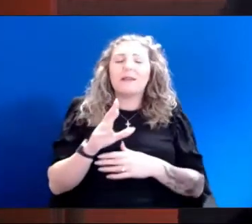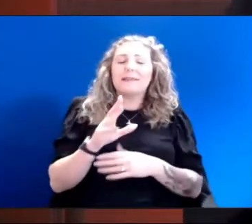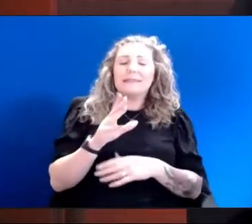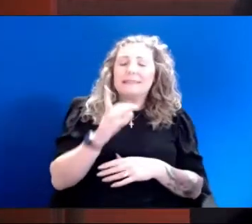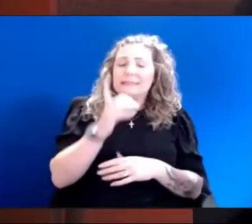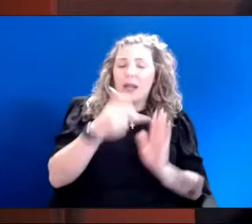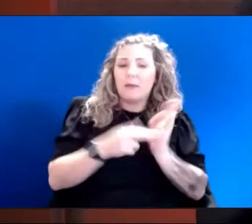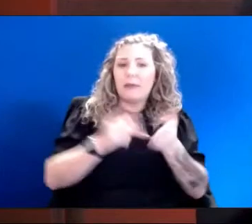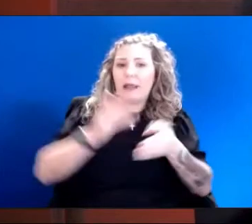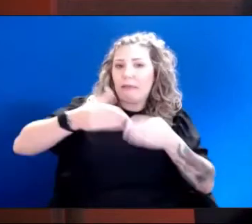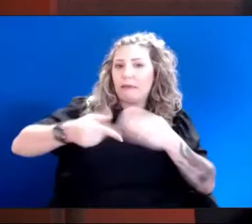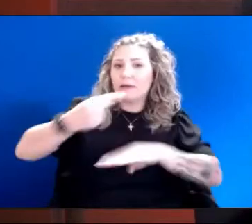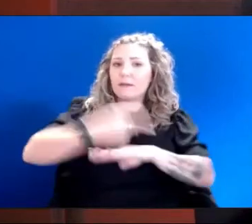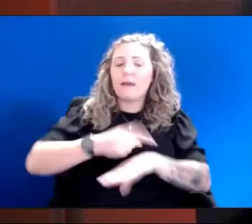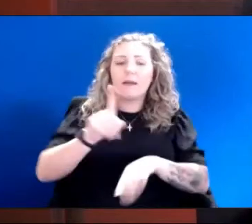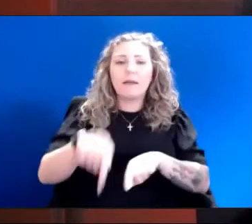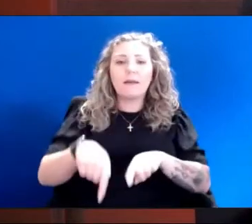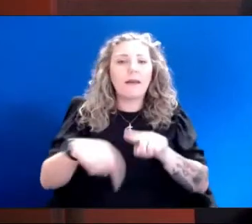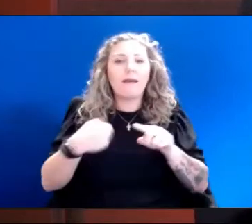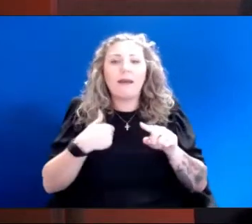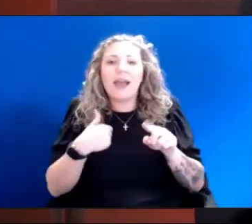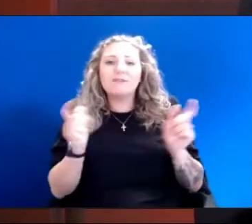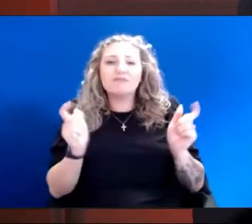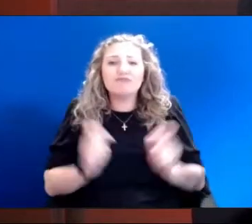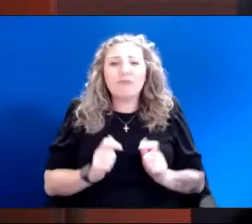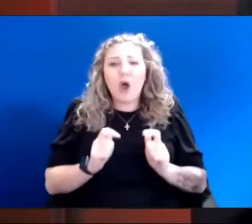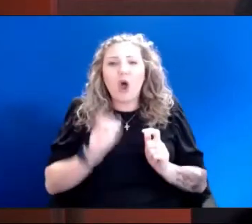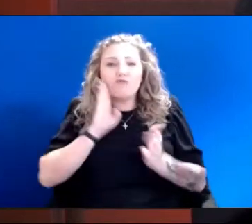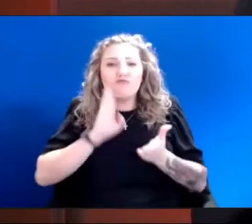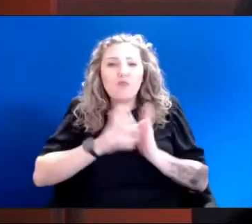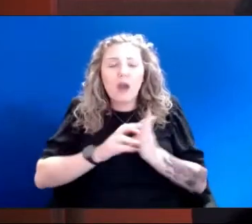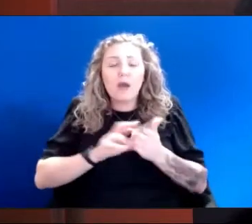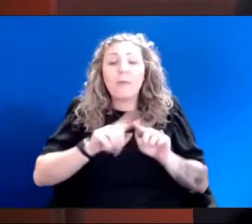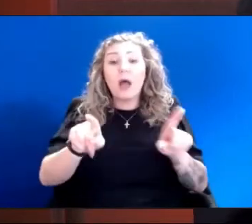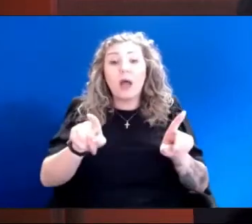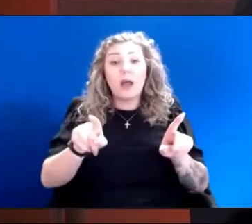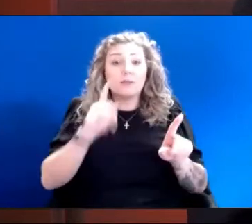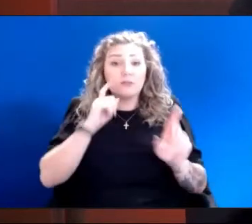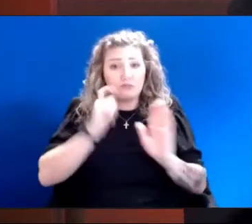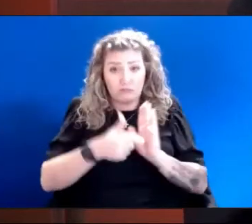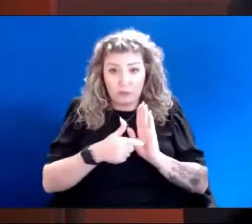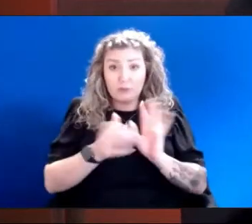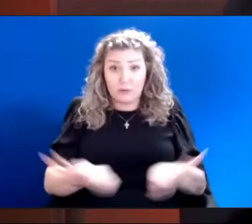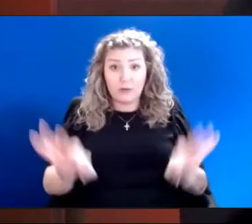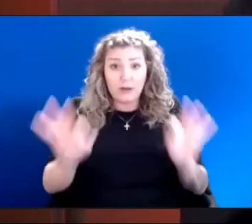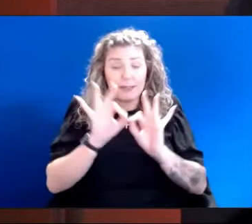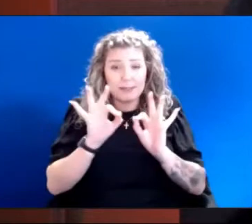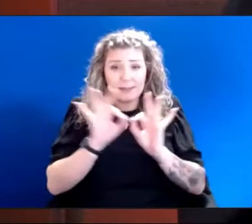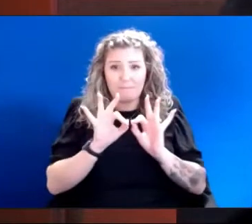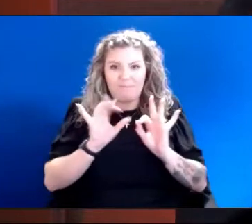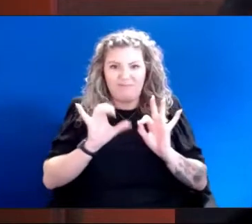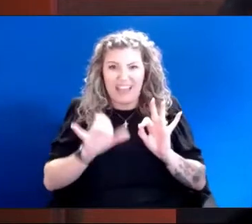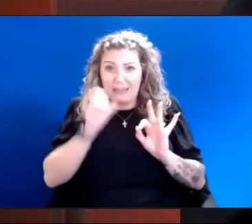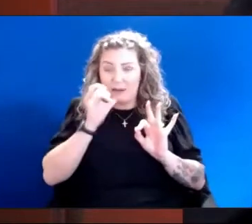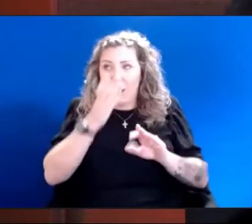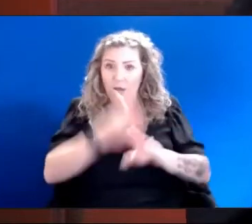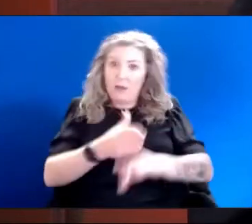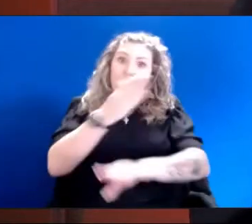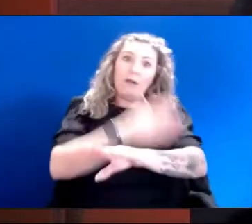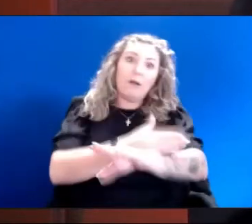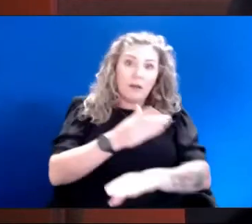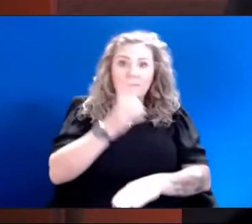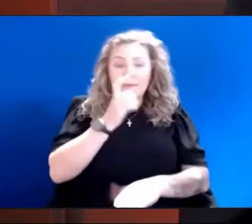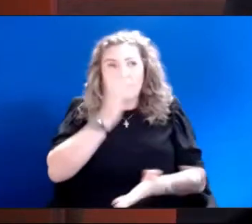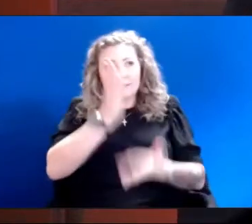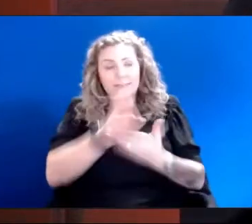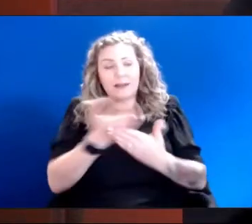brownie. But the point is, I think it's important to recognize that the brownie didn't make the day better, it didn't make it go away, it doesn't